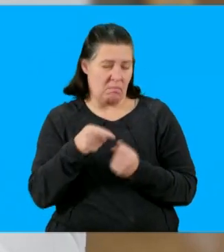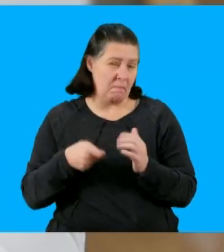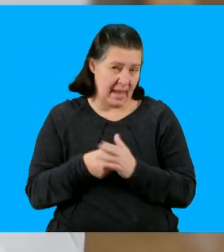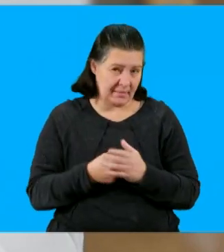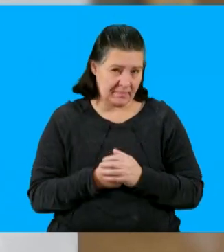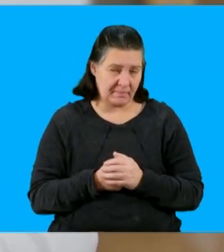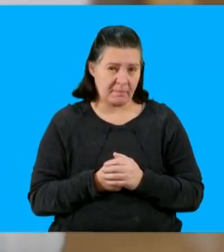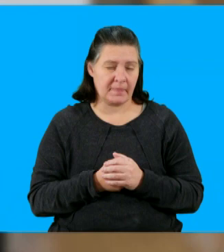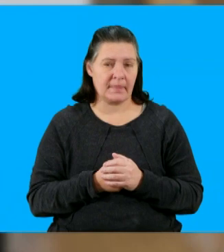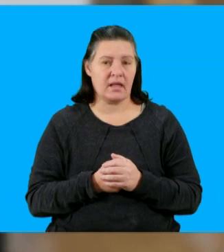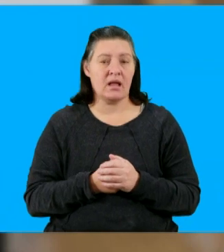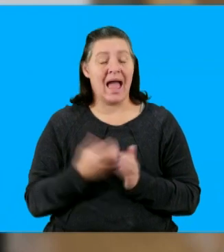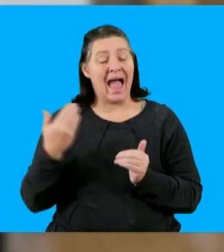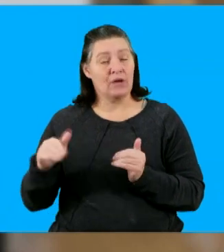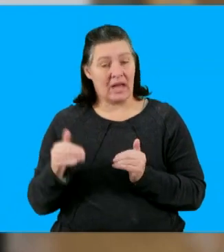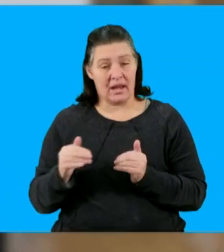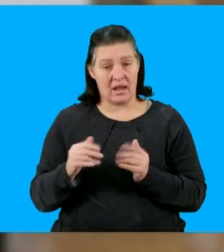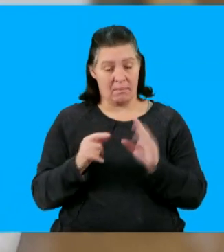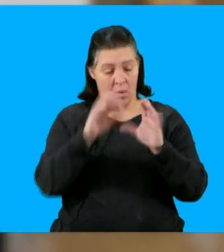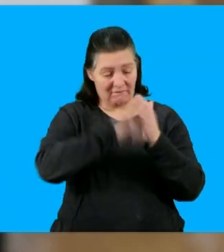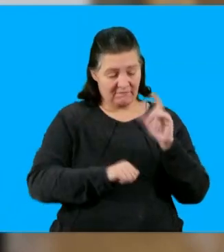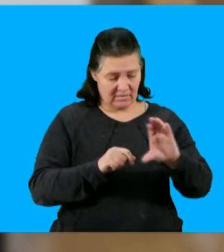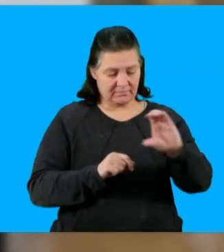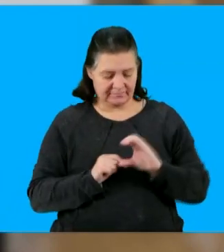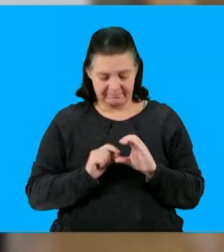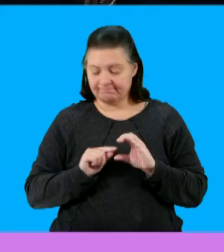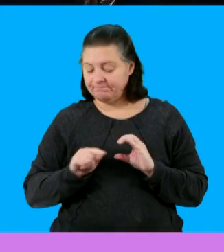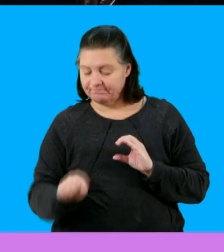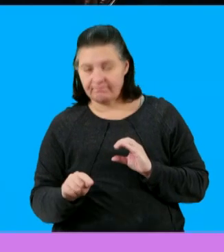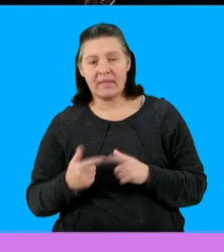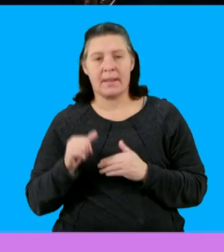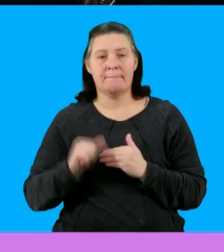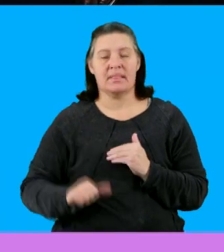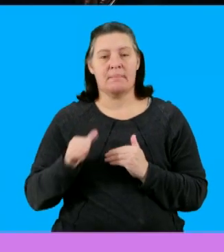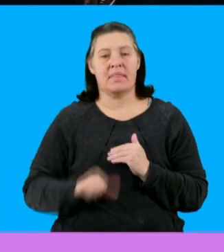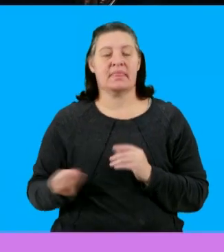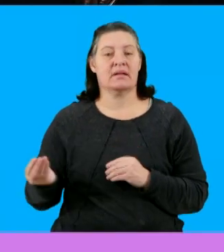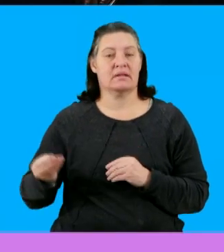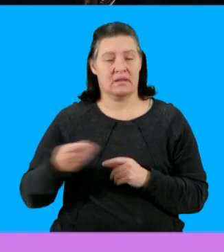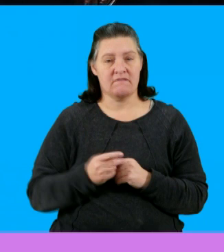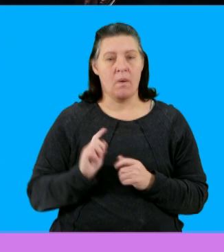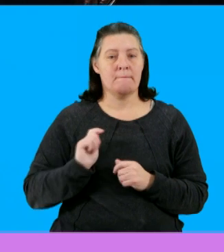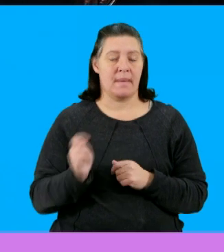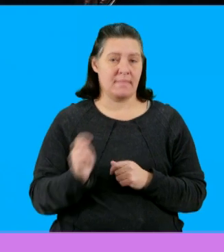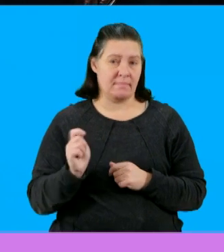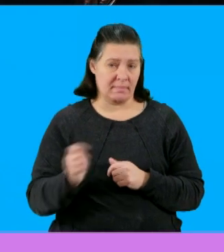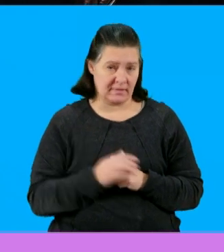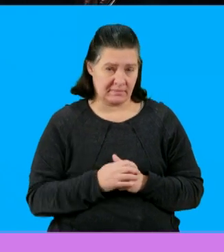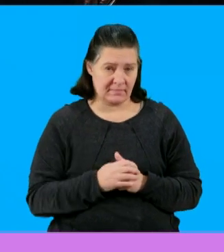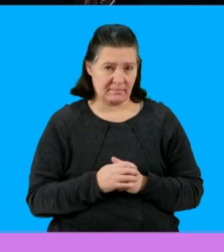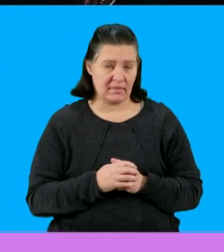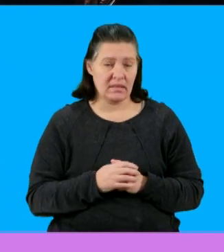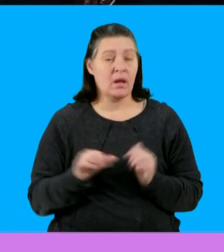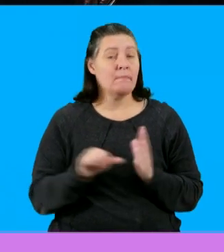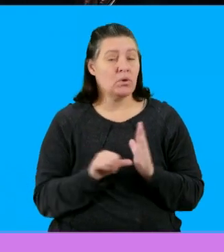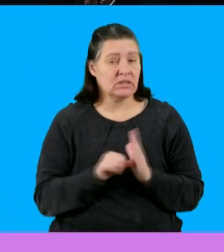buying. Then the remaining outstanding balance is then paid off by means of monthly installment repayments.